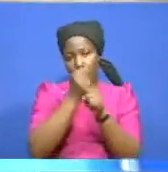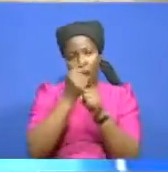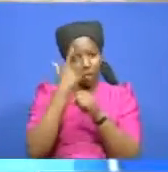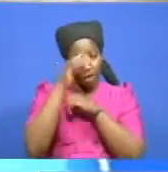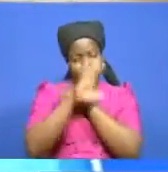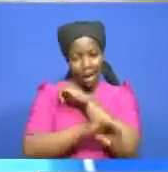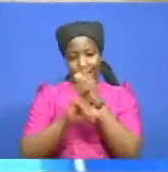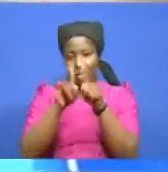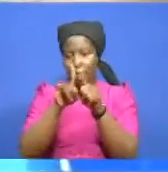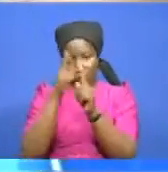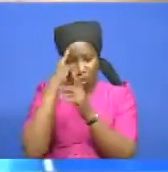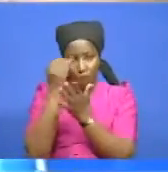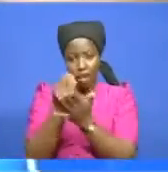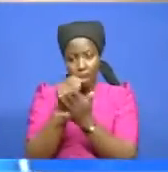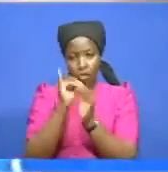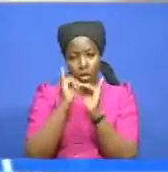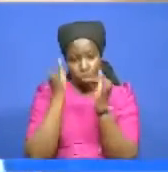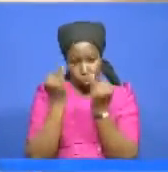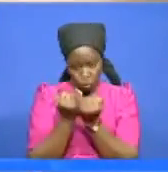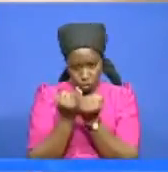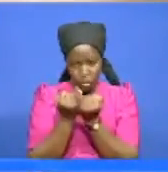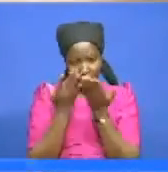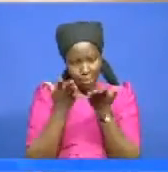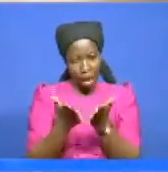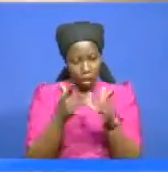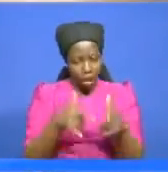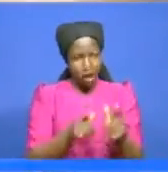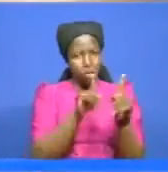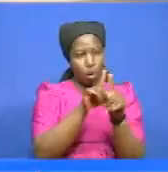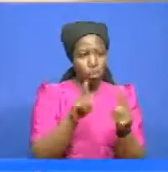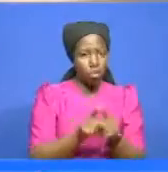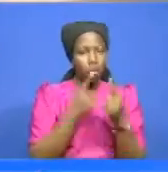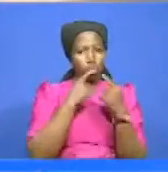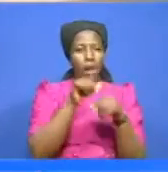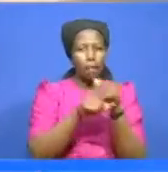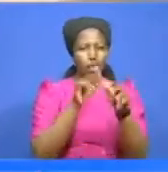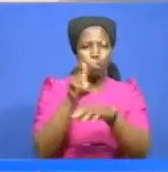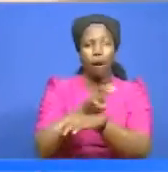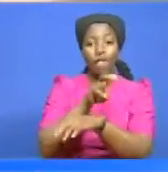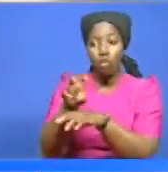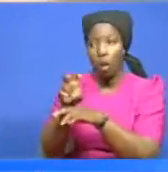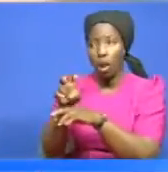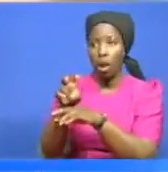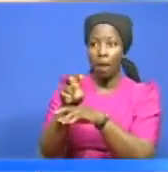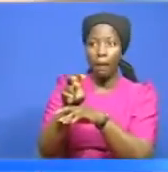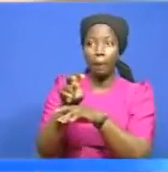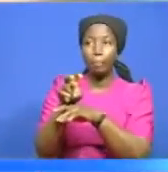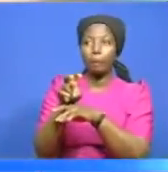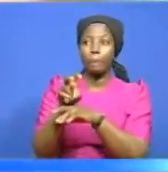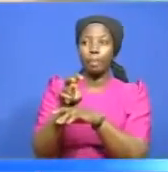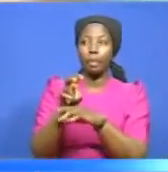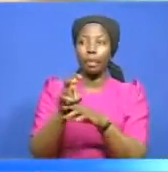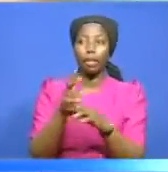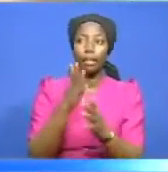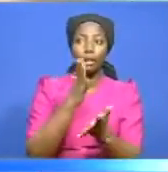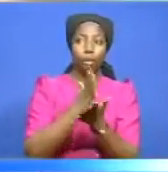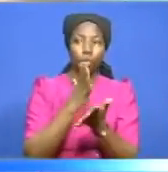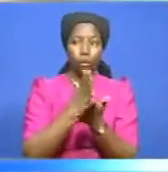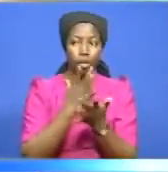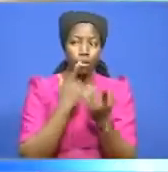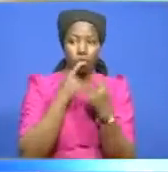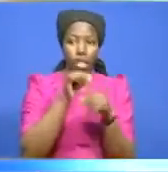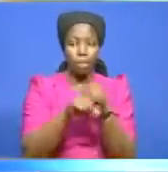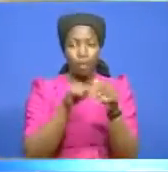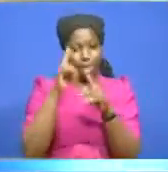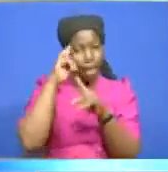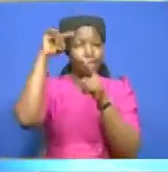even for the financial institutions themselves. Now, let's also talk about supervision. Although DLAC talks about the